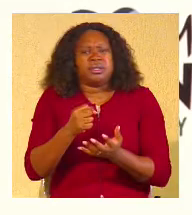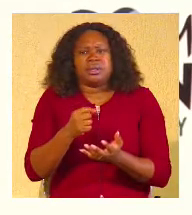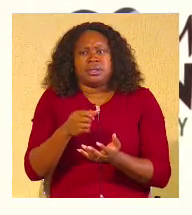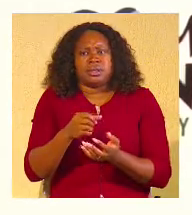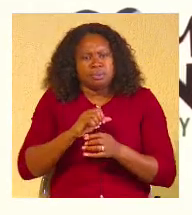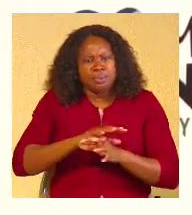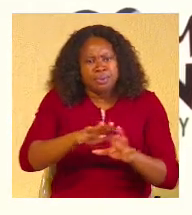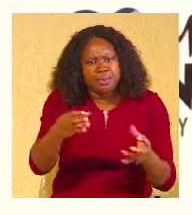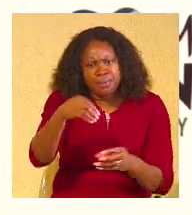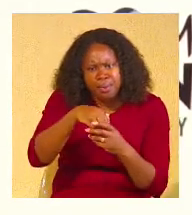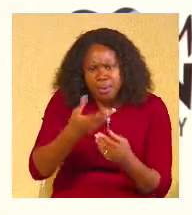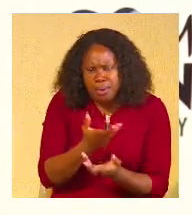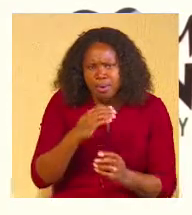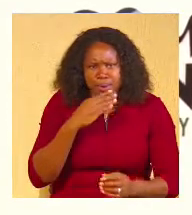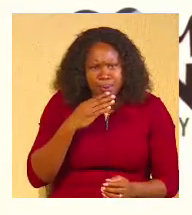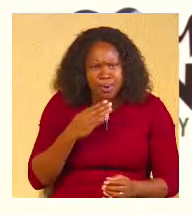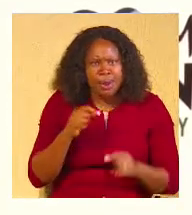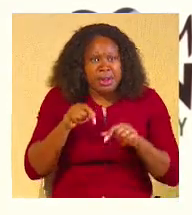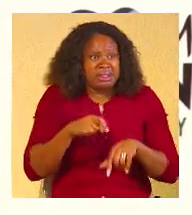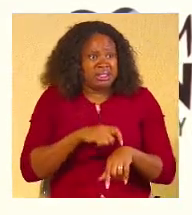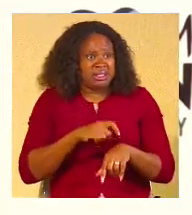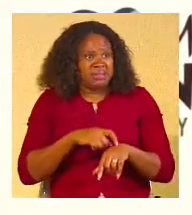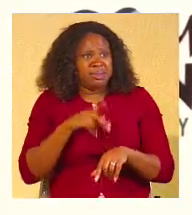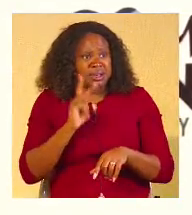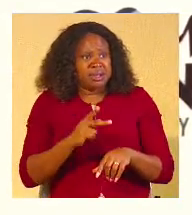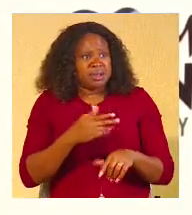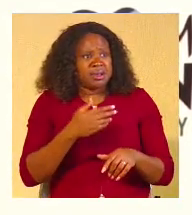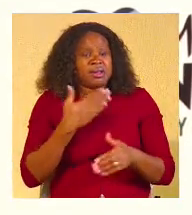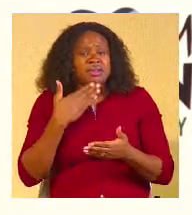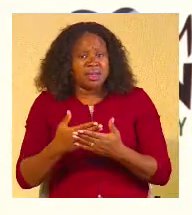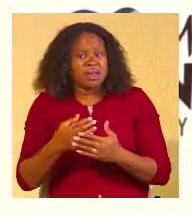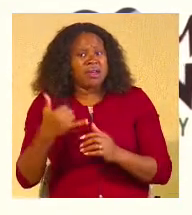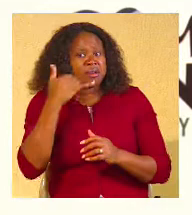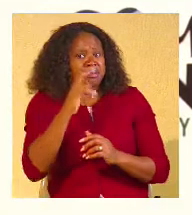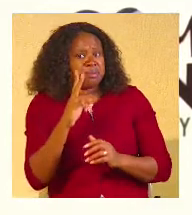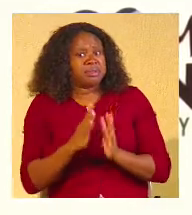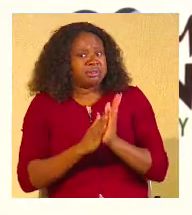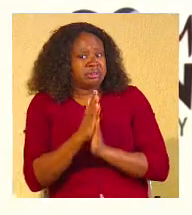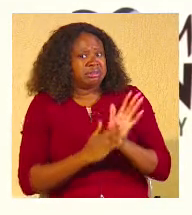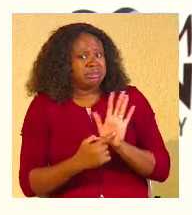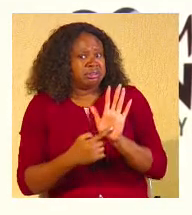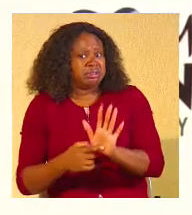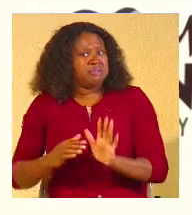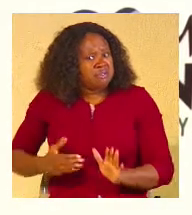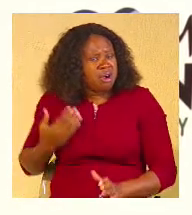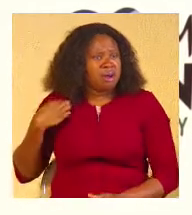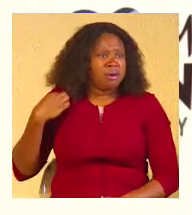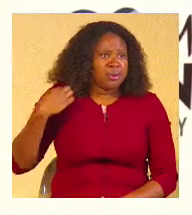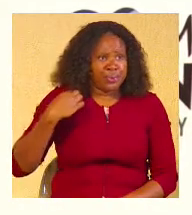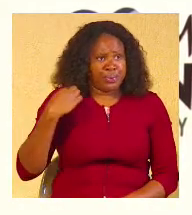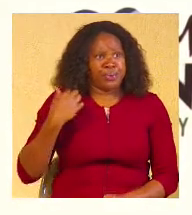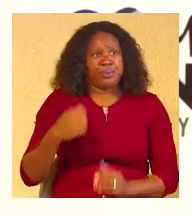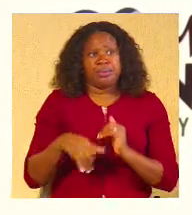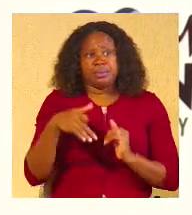yet. So this is the time, and again, I'll also comment on the callers that really are showing the spirit of volunteerism within